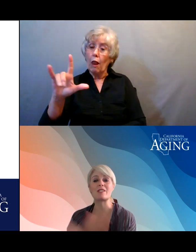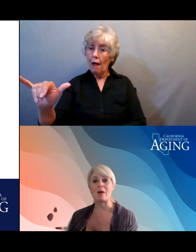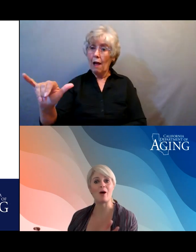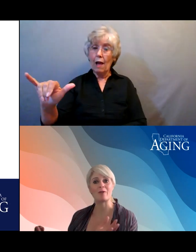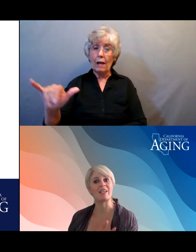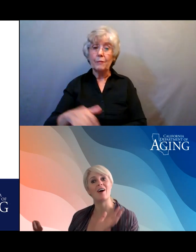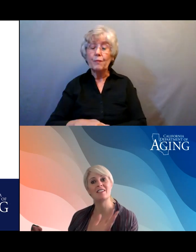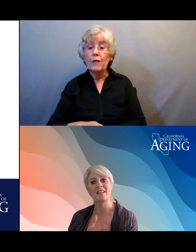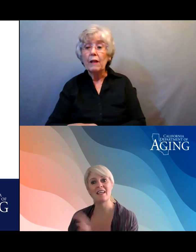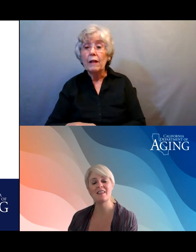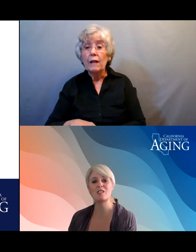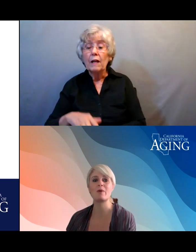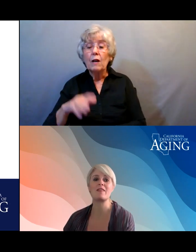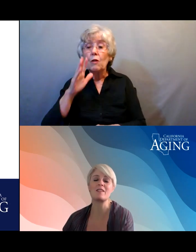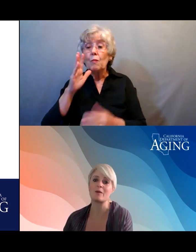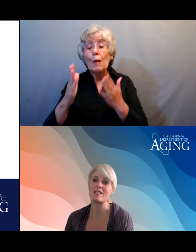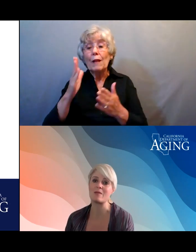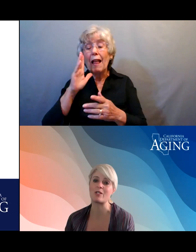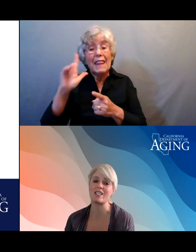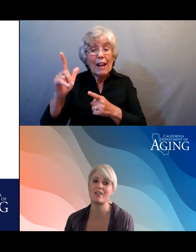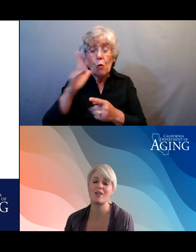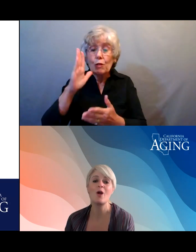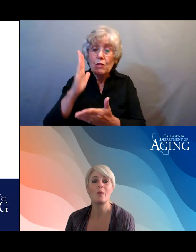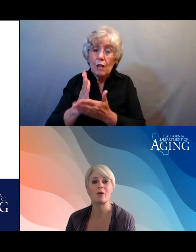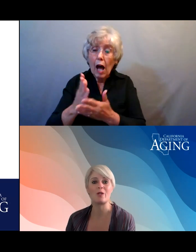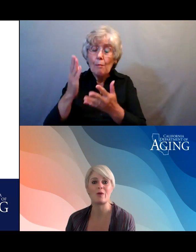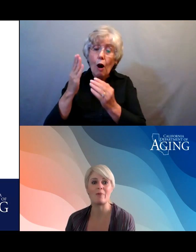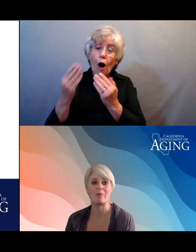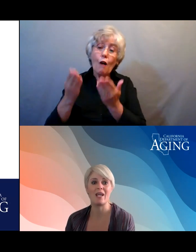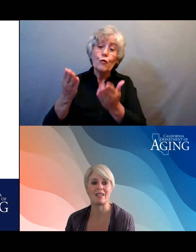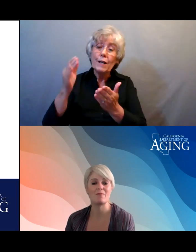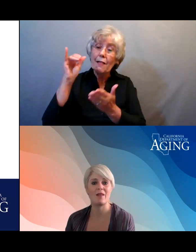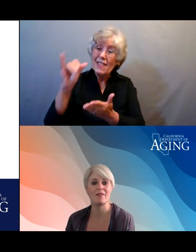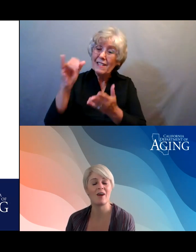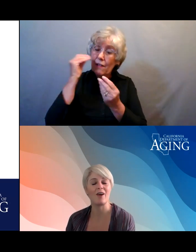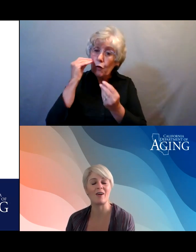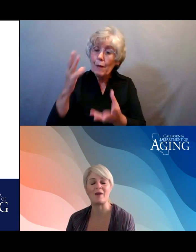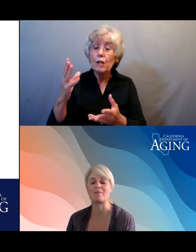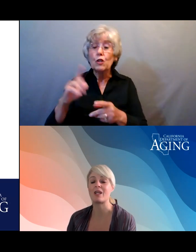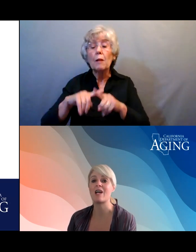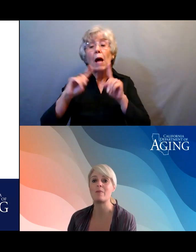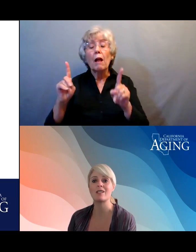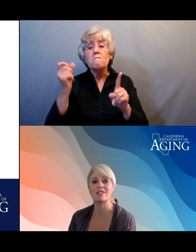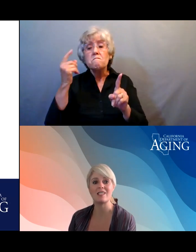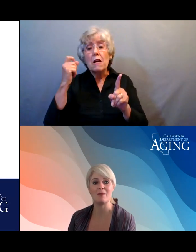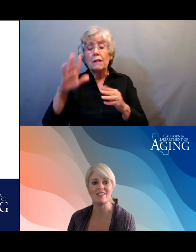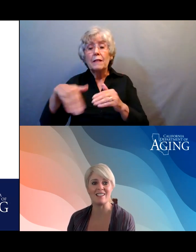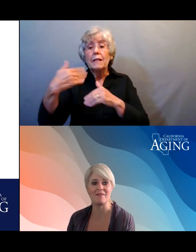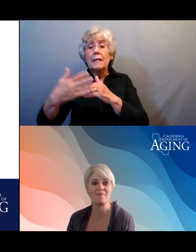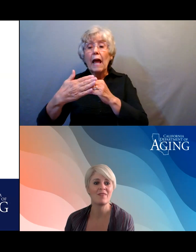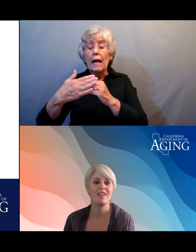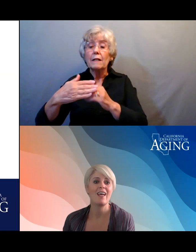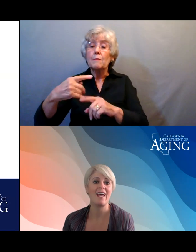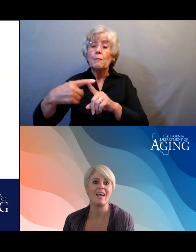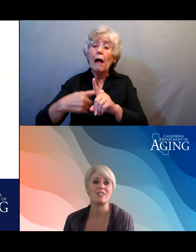mean we'll stop offering content like this, but this series in particular, we're going to wrap up next month. Our topic is